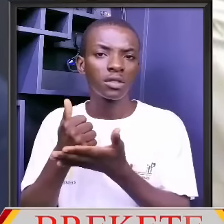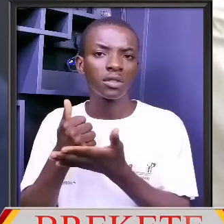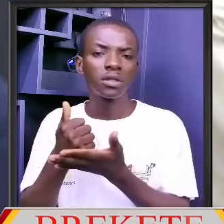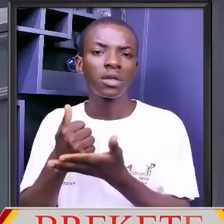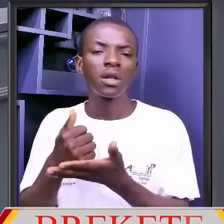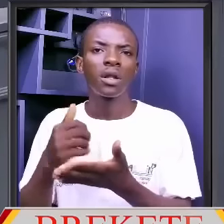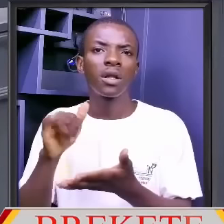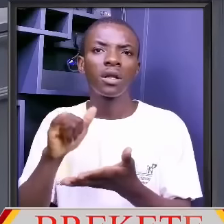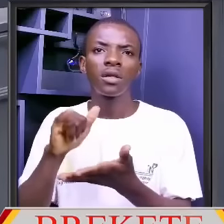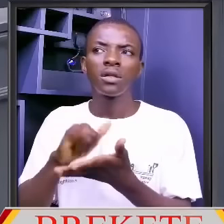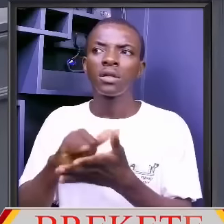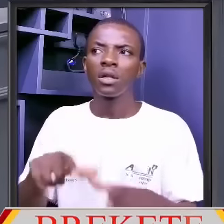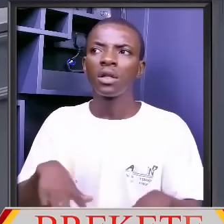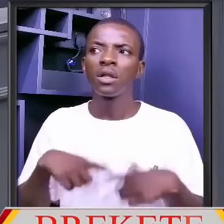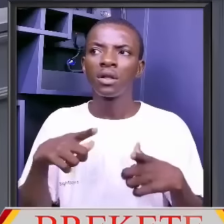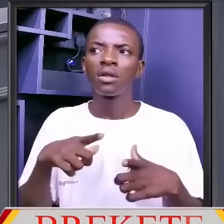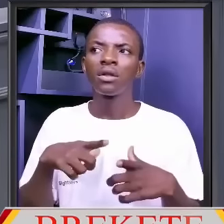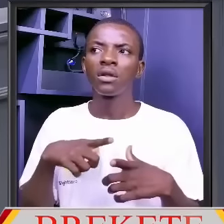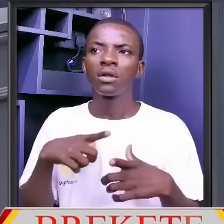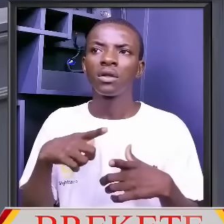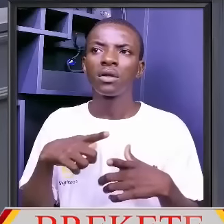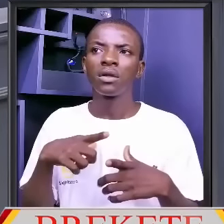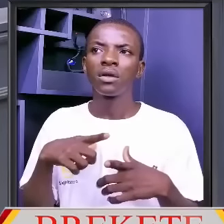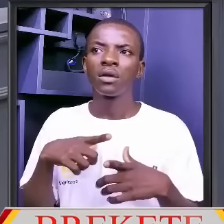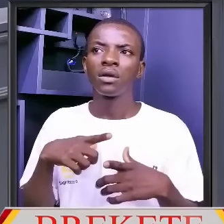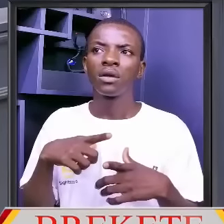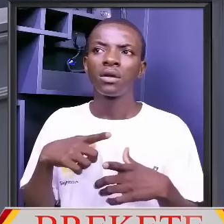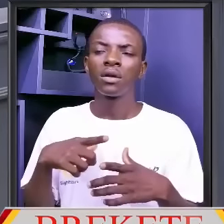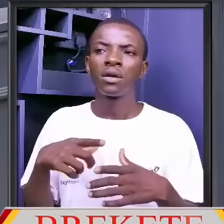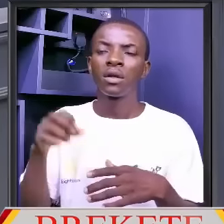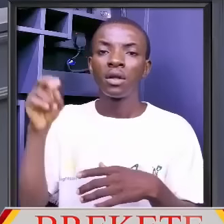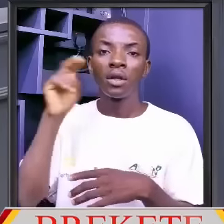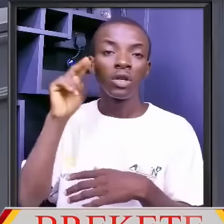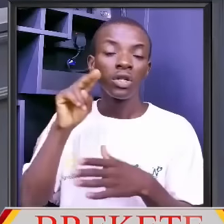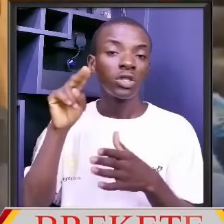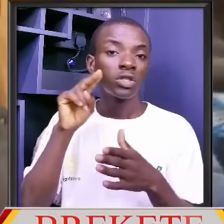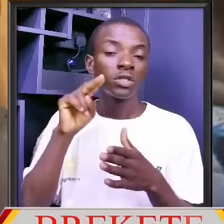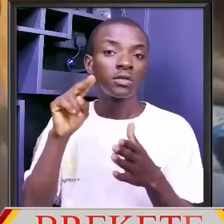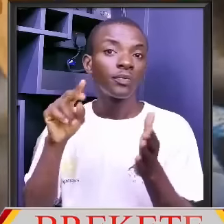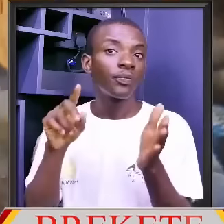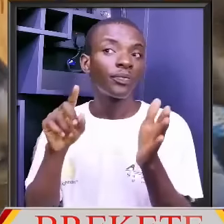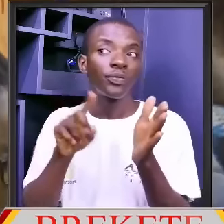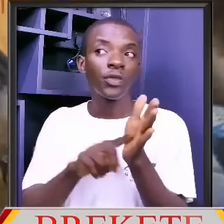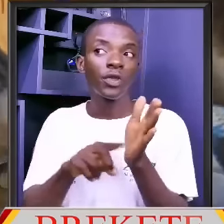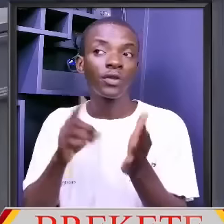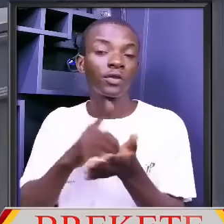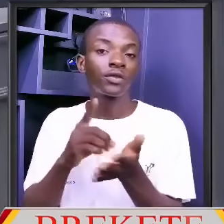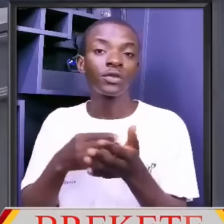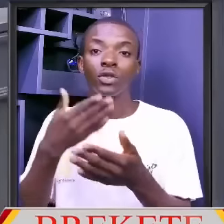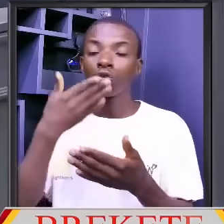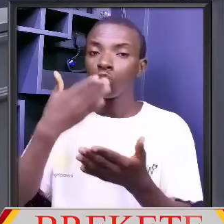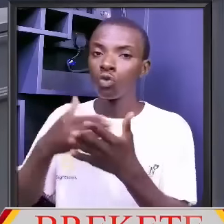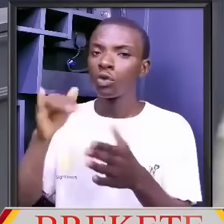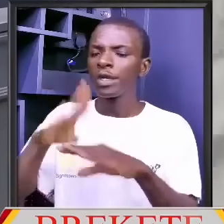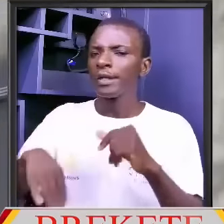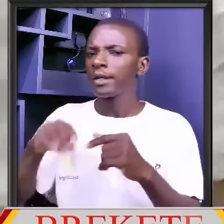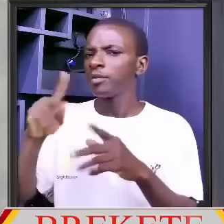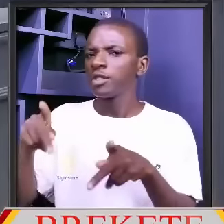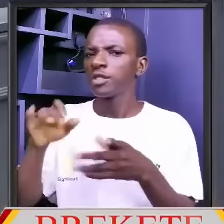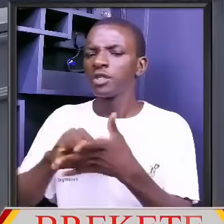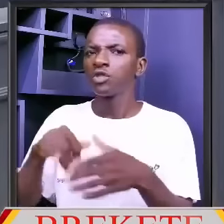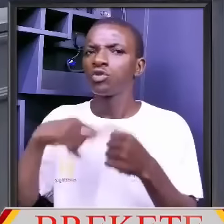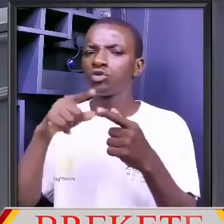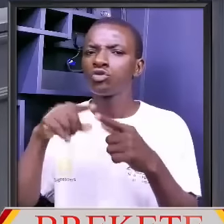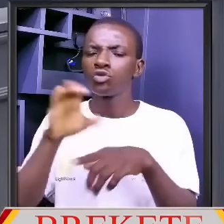Now, life just dwam. Native doctor come better pass person where they go church well, well. So the woman